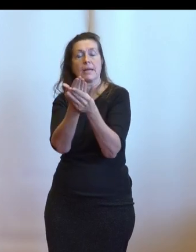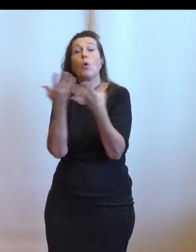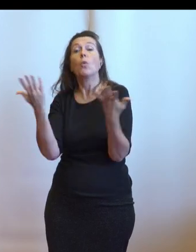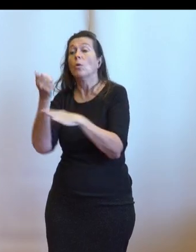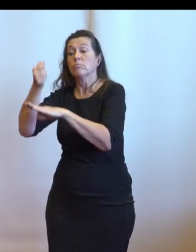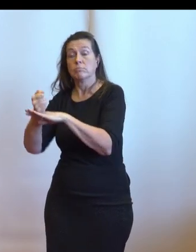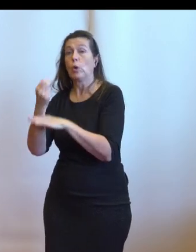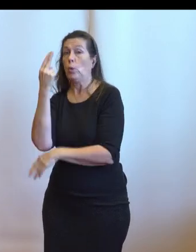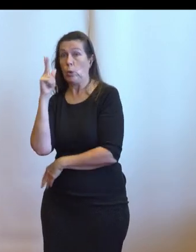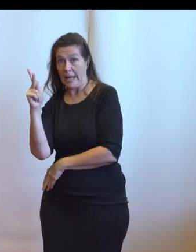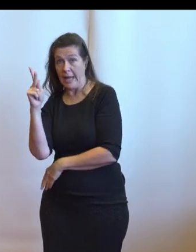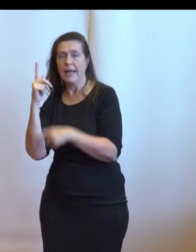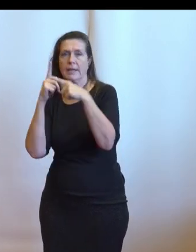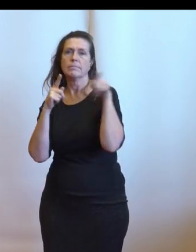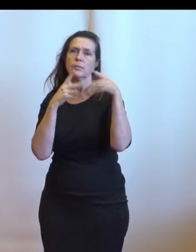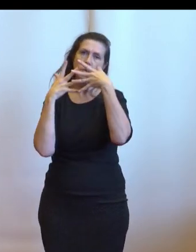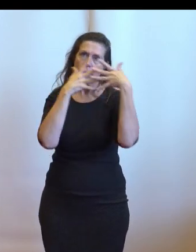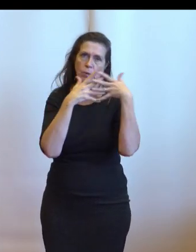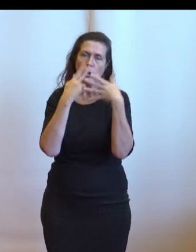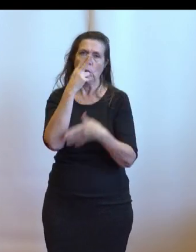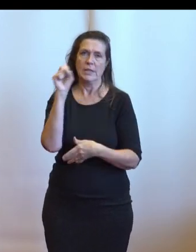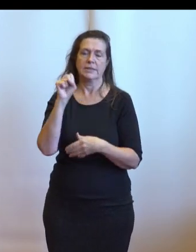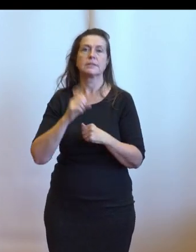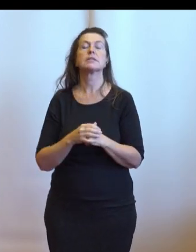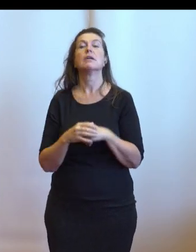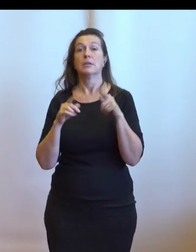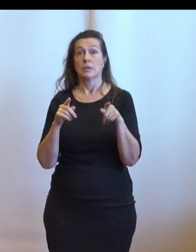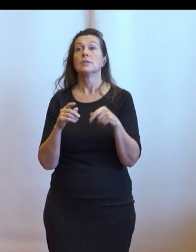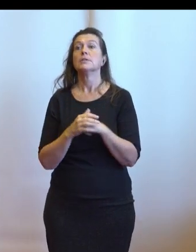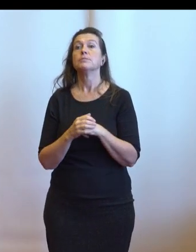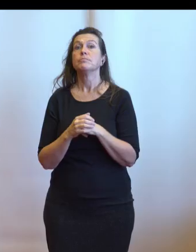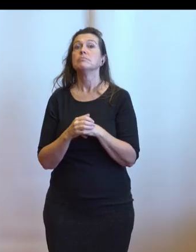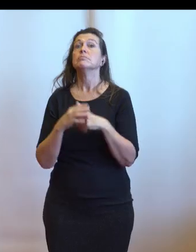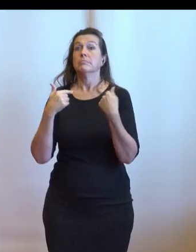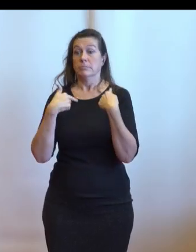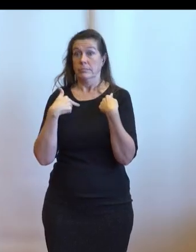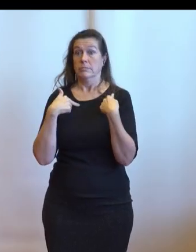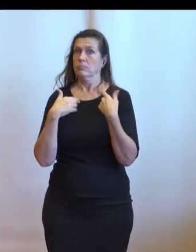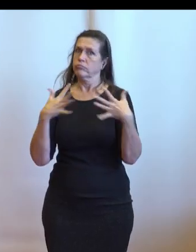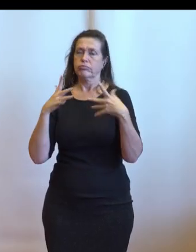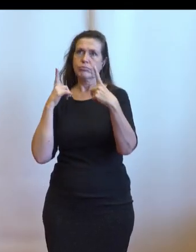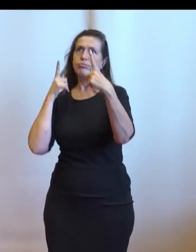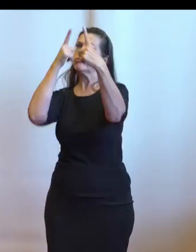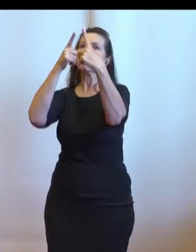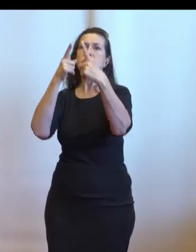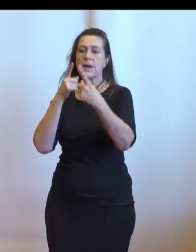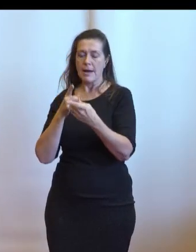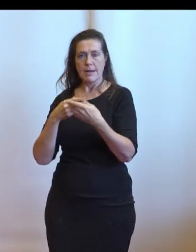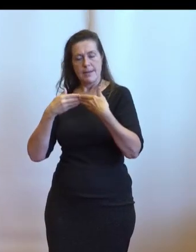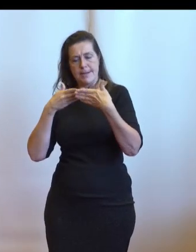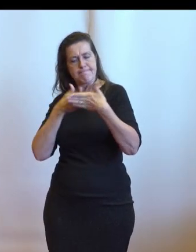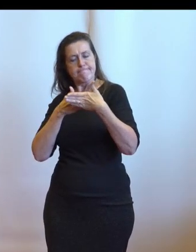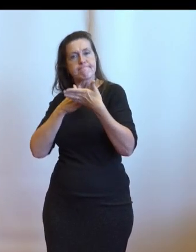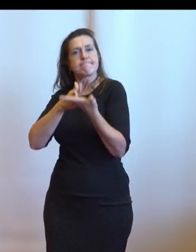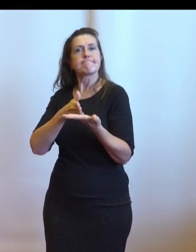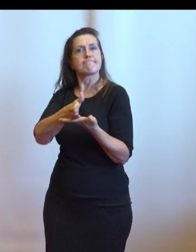US, and less so in Europe in recent years. But we've got a big ambition around accessibility, and we want to become